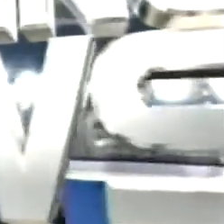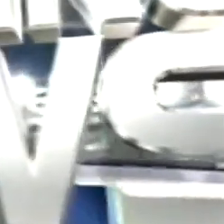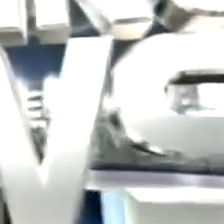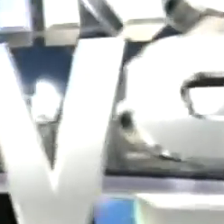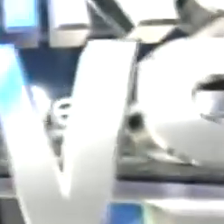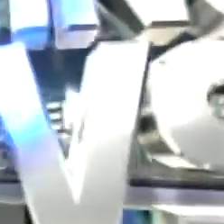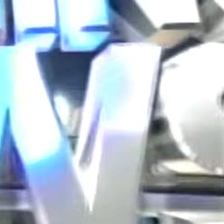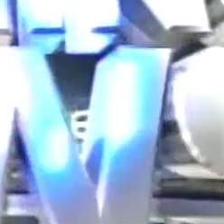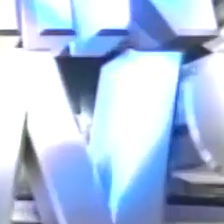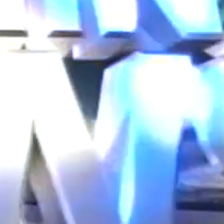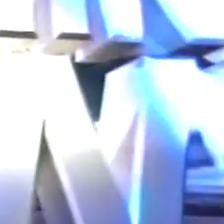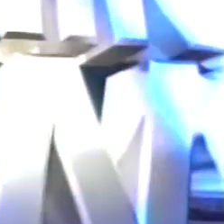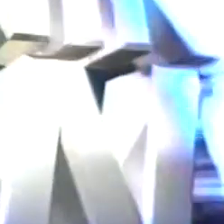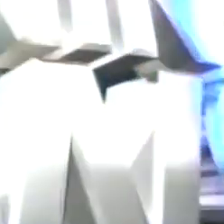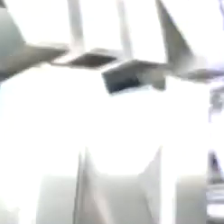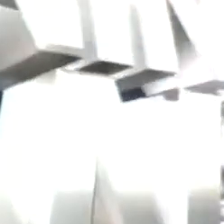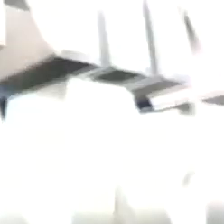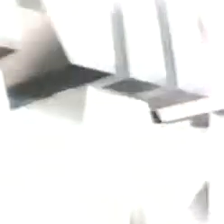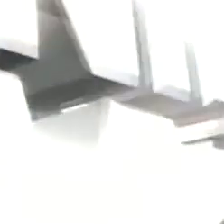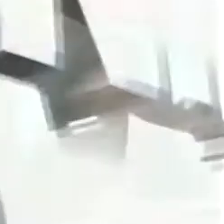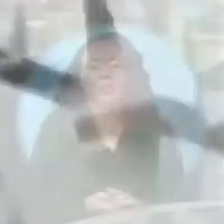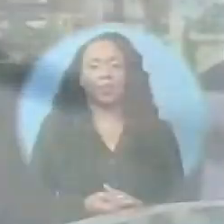News.